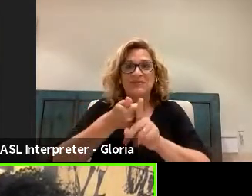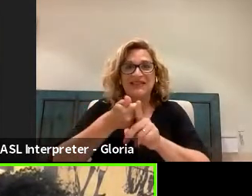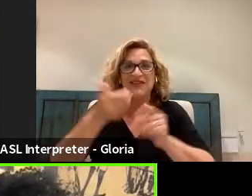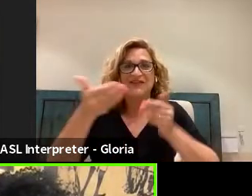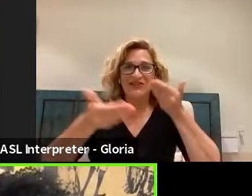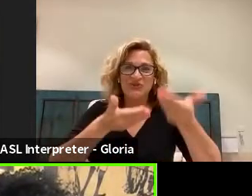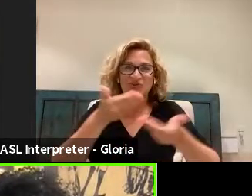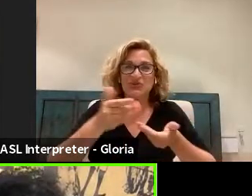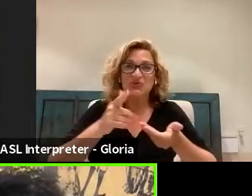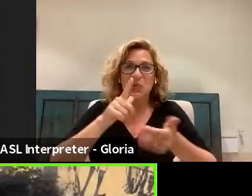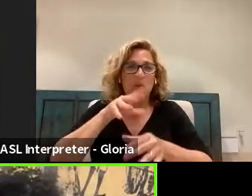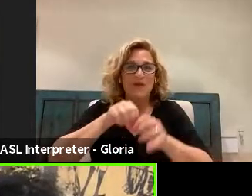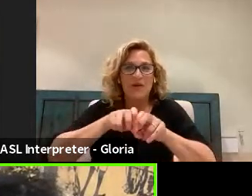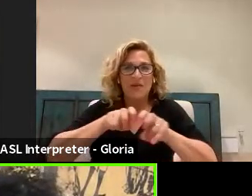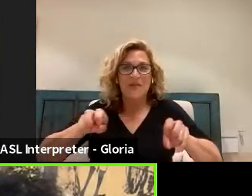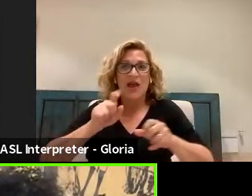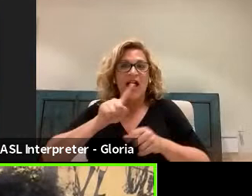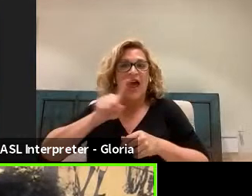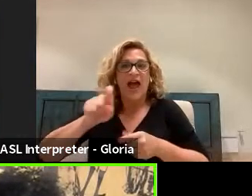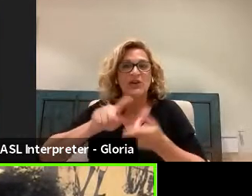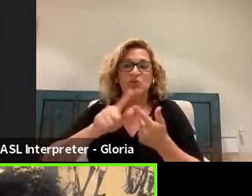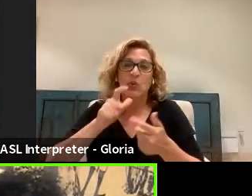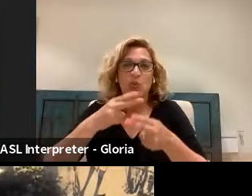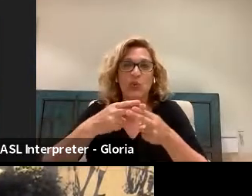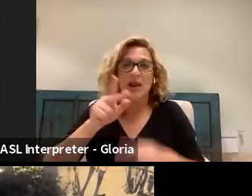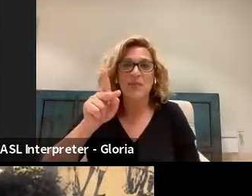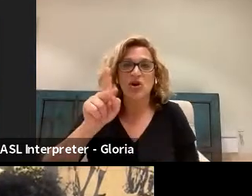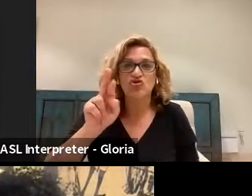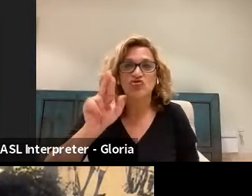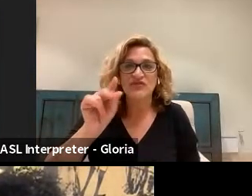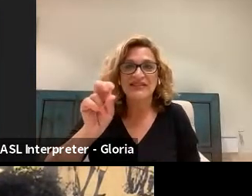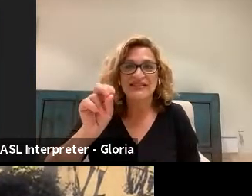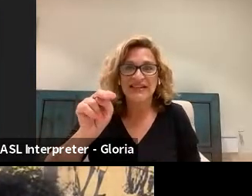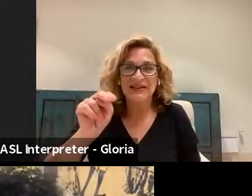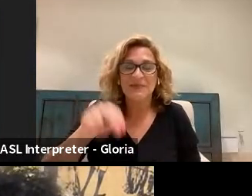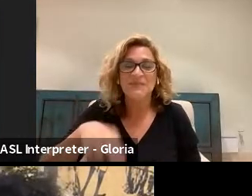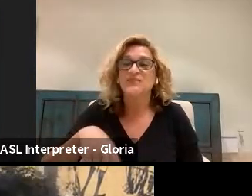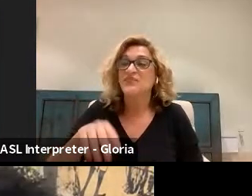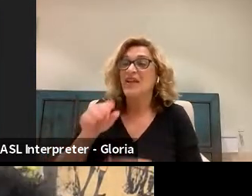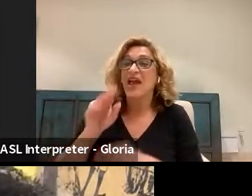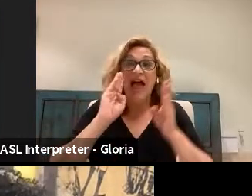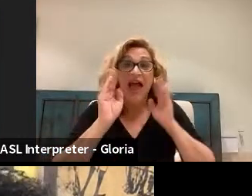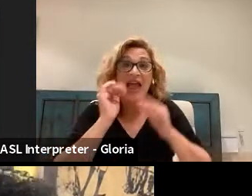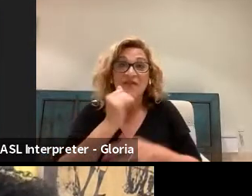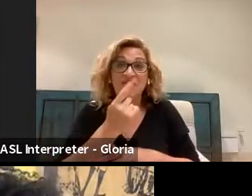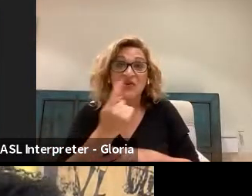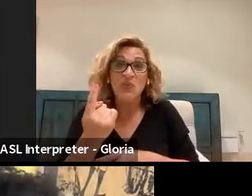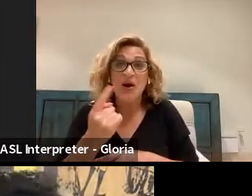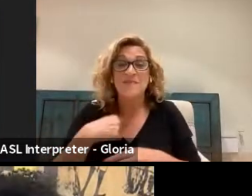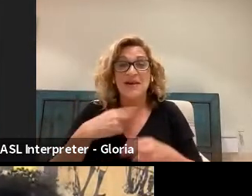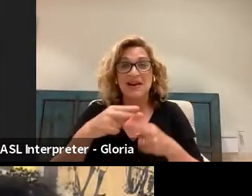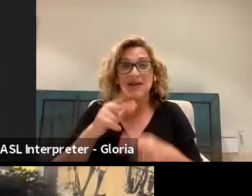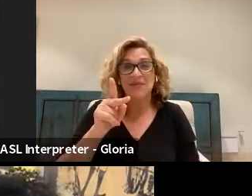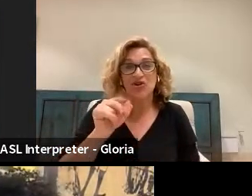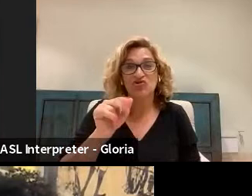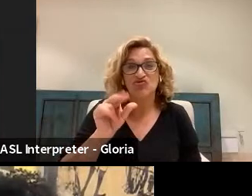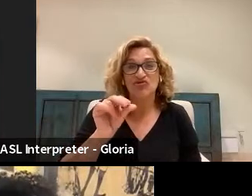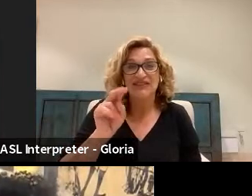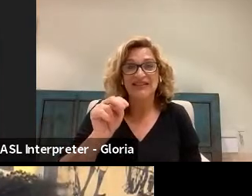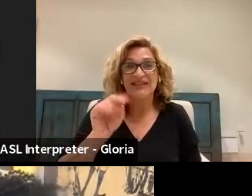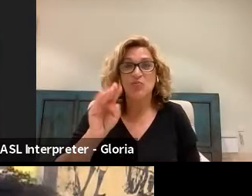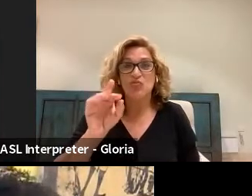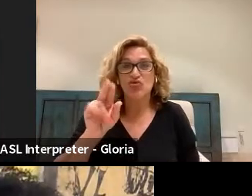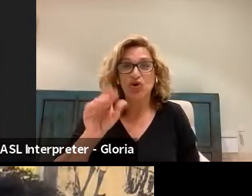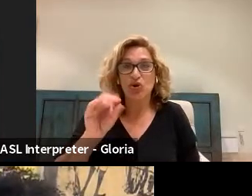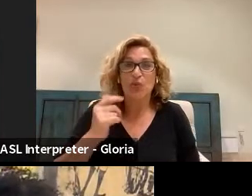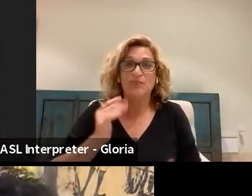will start with Christine. Hi, everyone. I'm Christine Bruno. My pronouns are she,